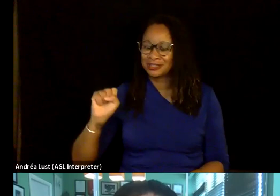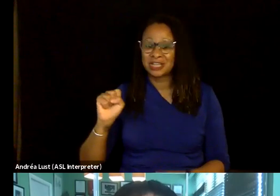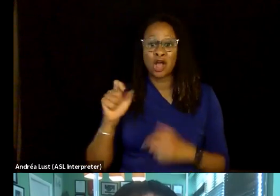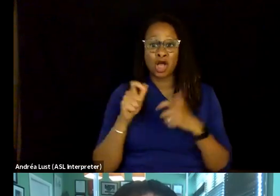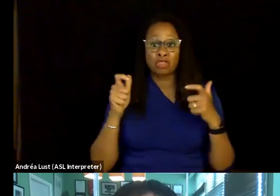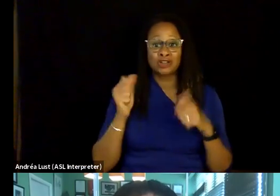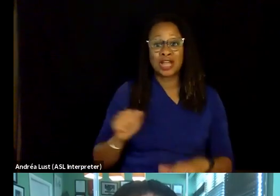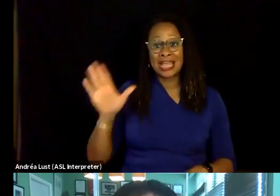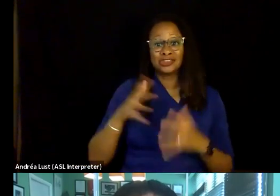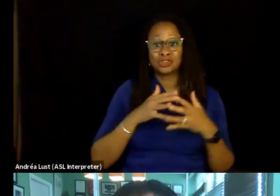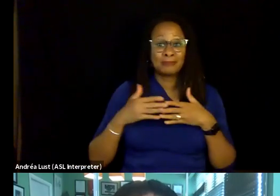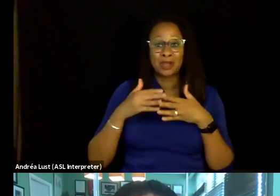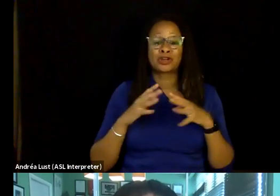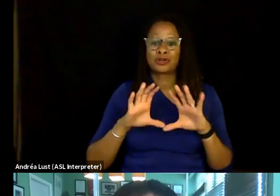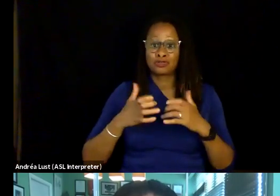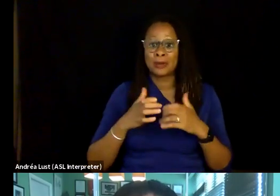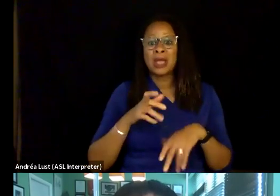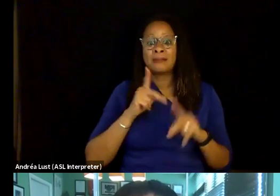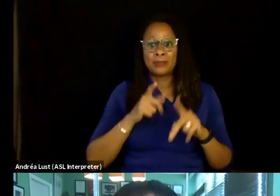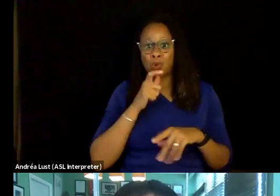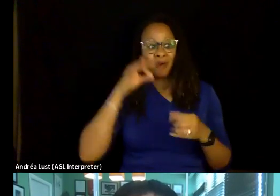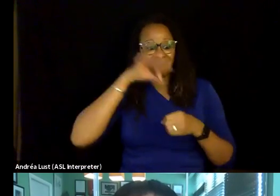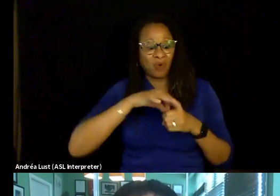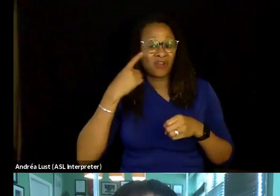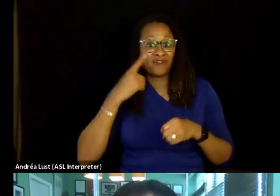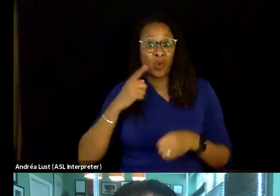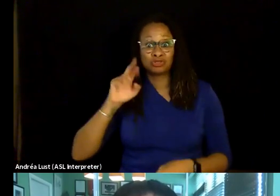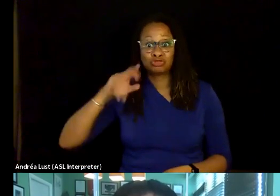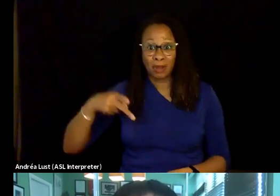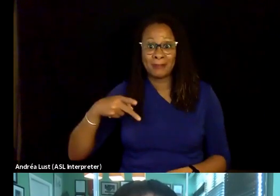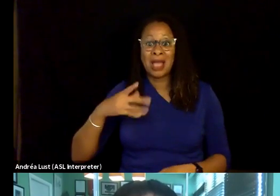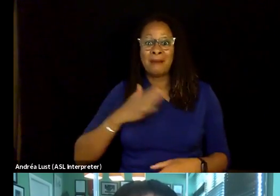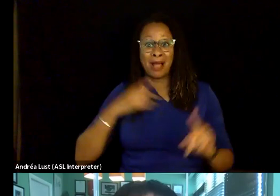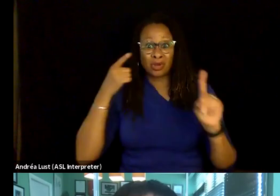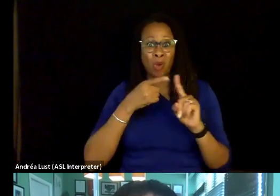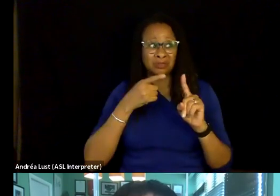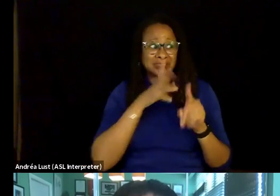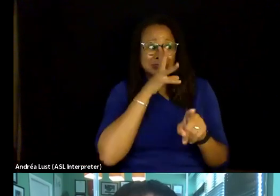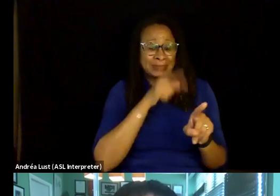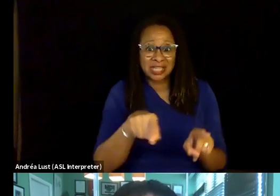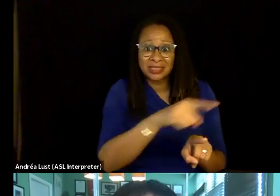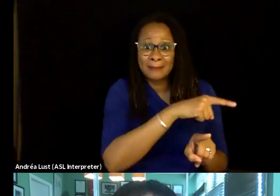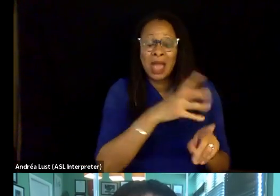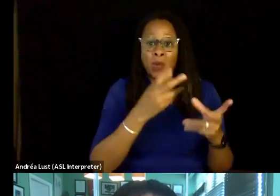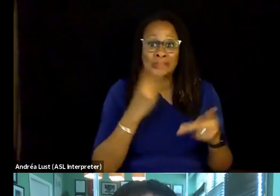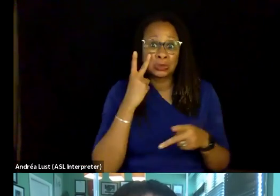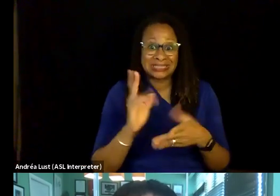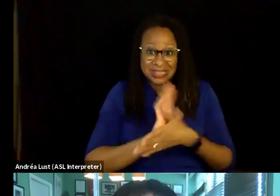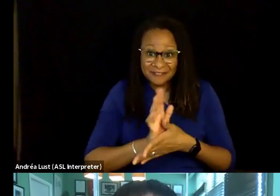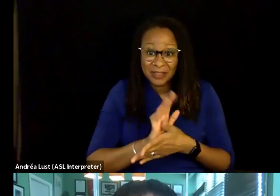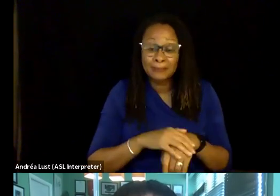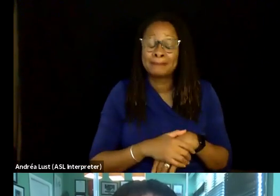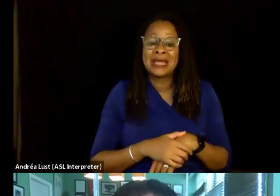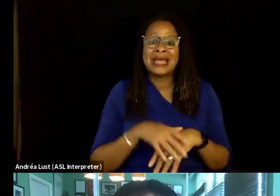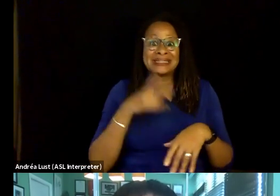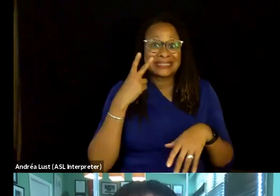Asian-American group of people who voted for Trump. My goal is to get to them, right? I want them to see this film. I want them to see and